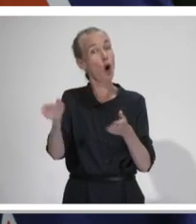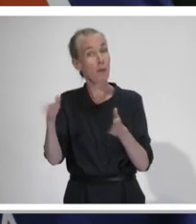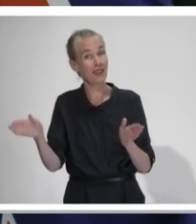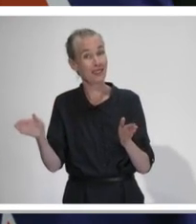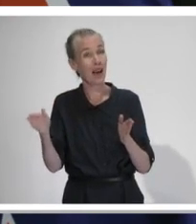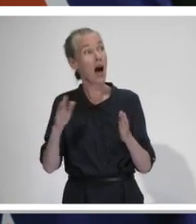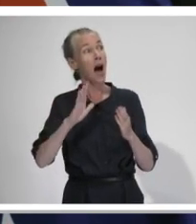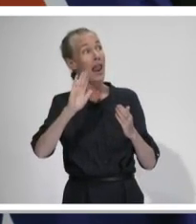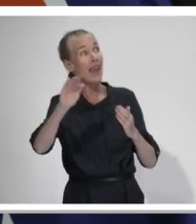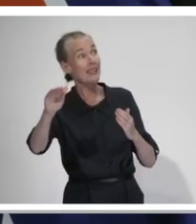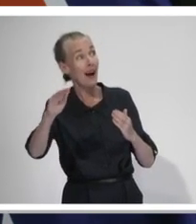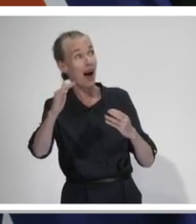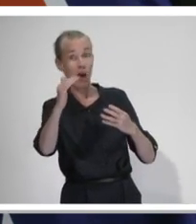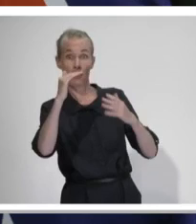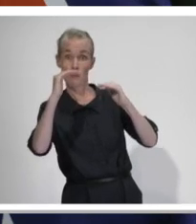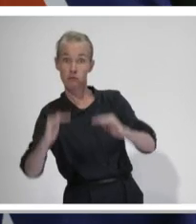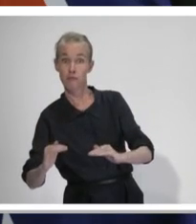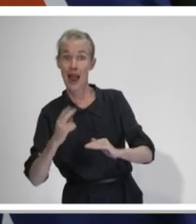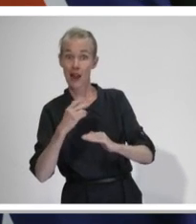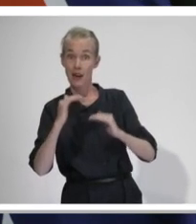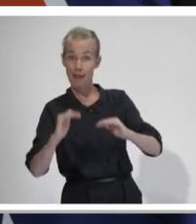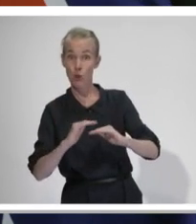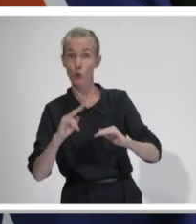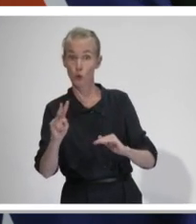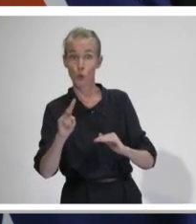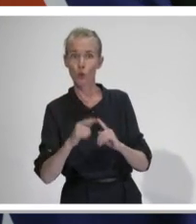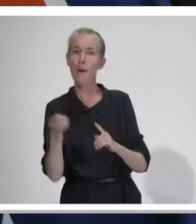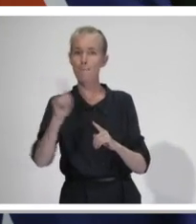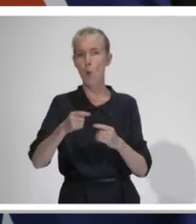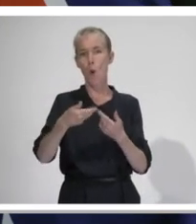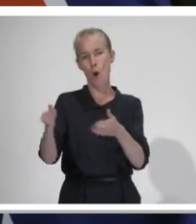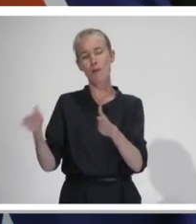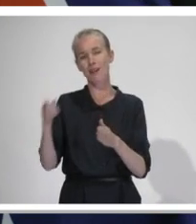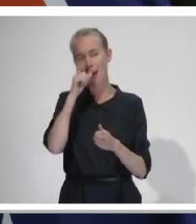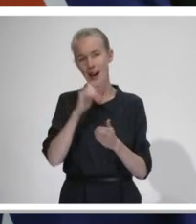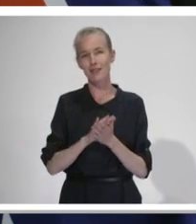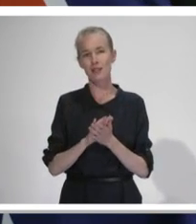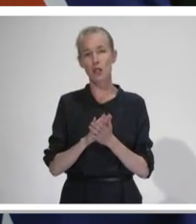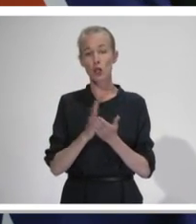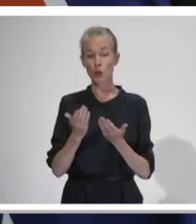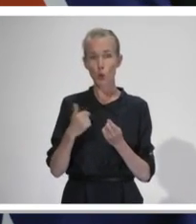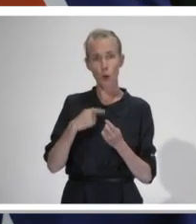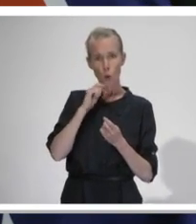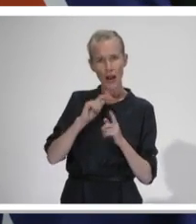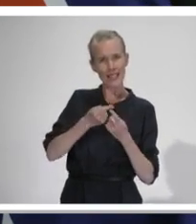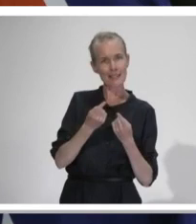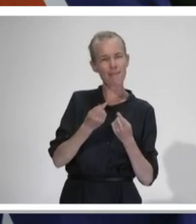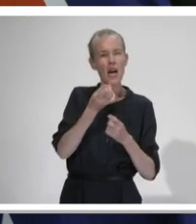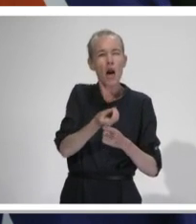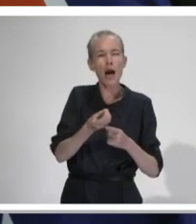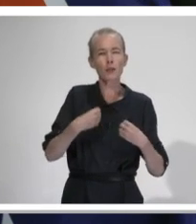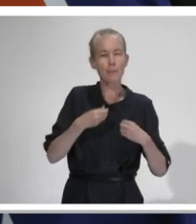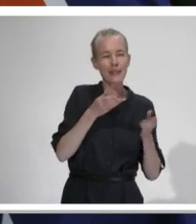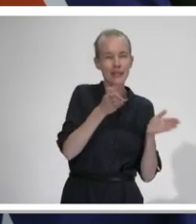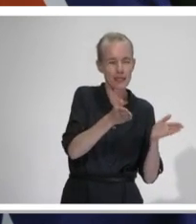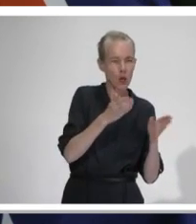there. So we'll take our time over the coming weeks and months to look at how each individual sector is supported, but we have work underway